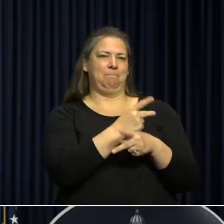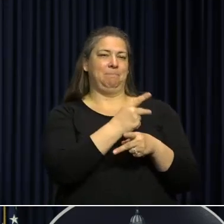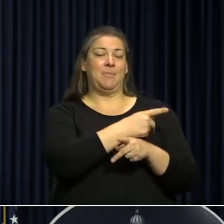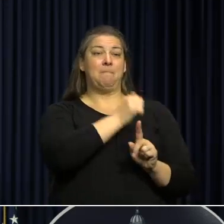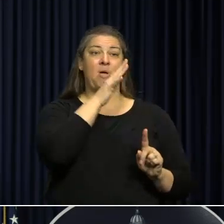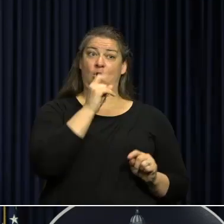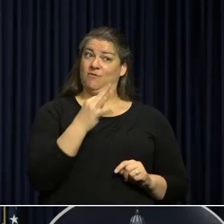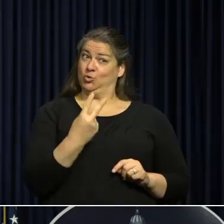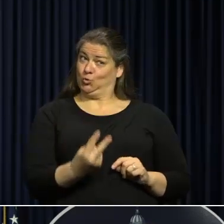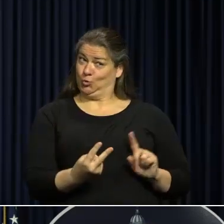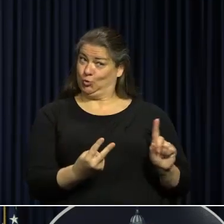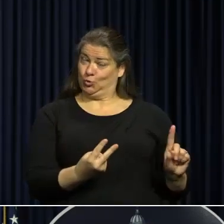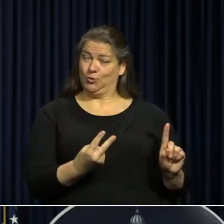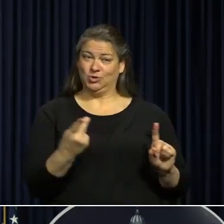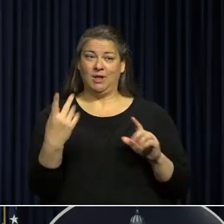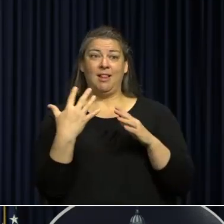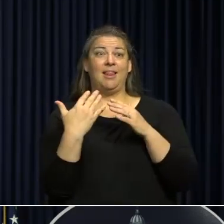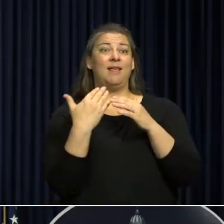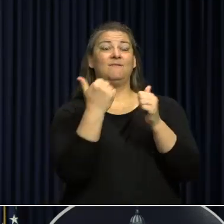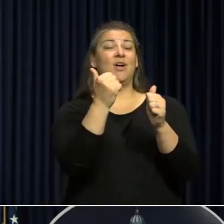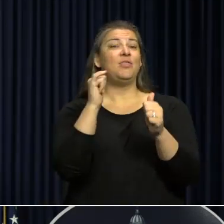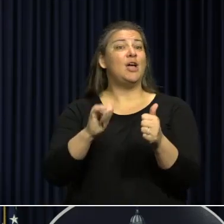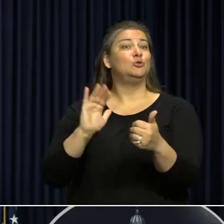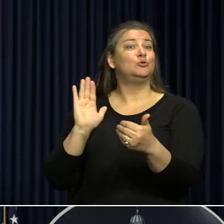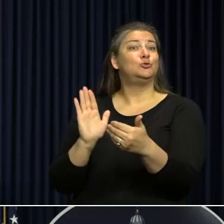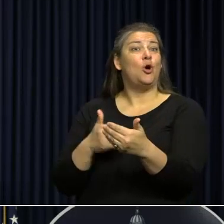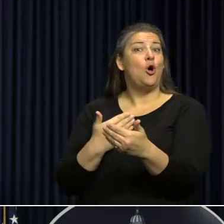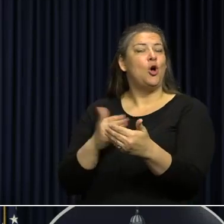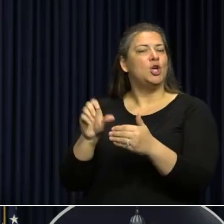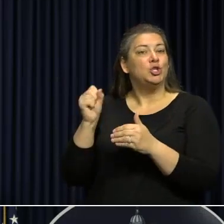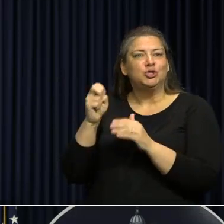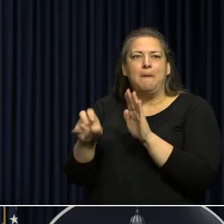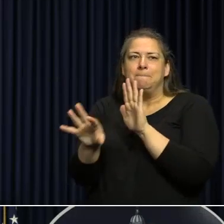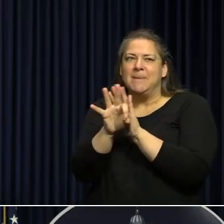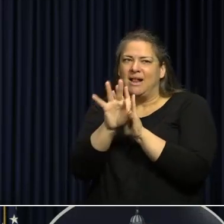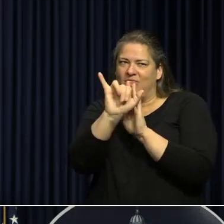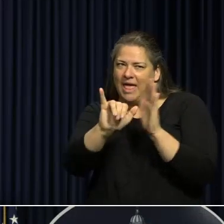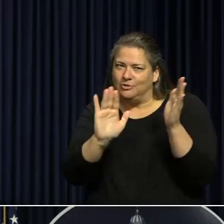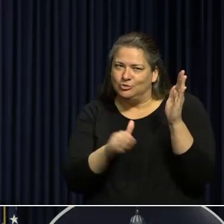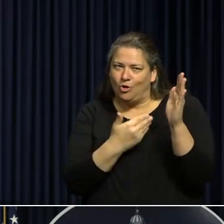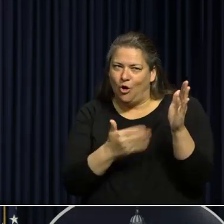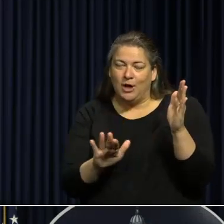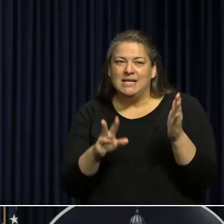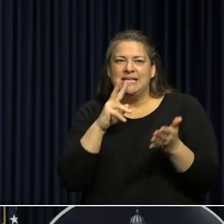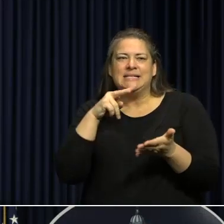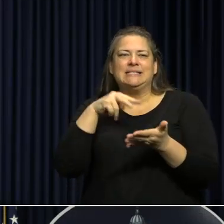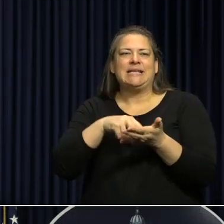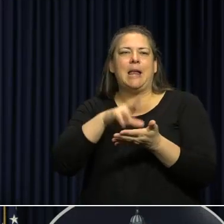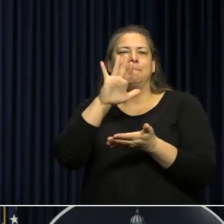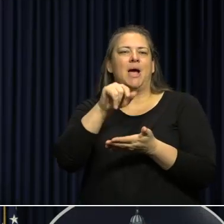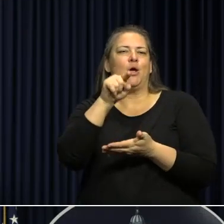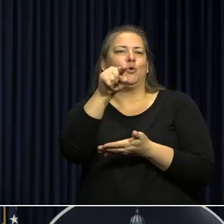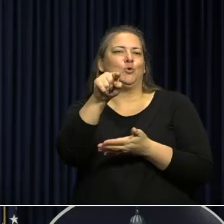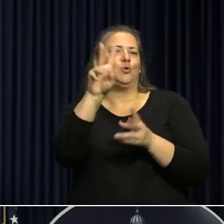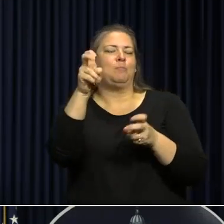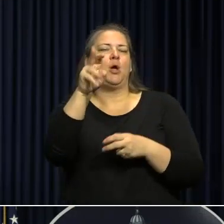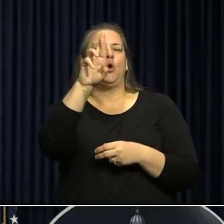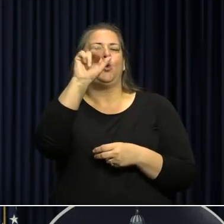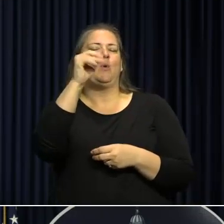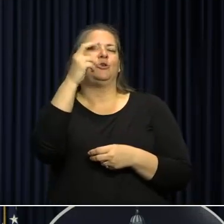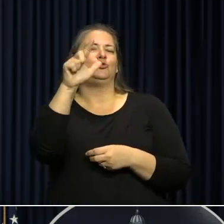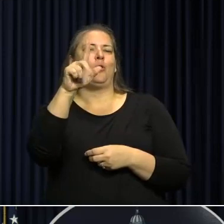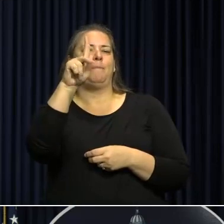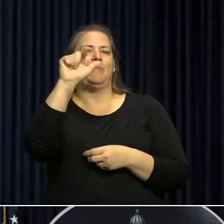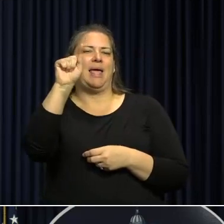the hospital to the strains of a song picked by her for this occasion, Stand By You by Rachel Platten.